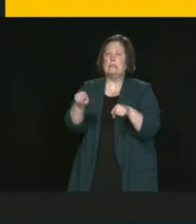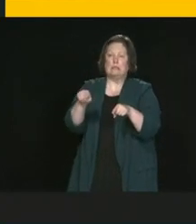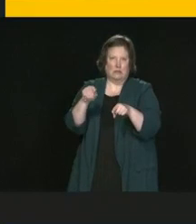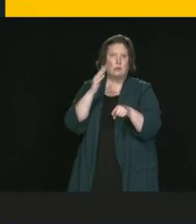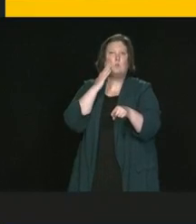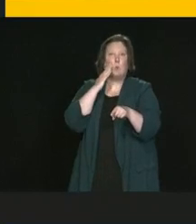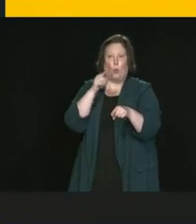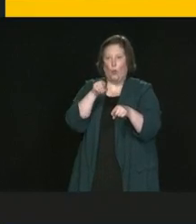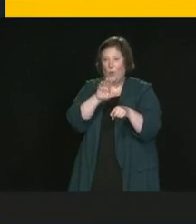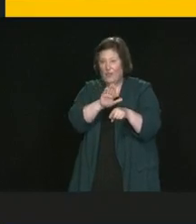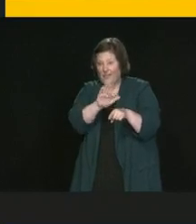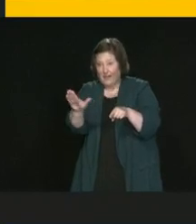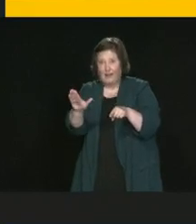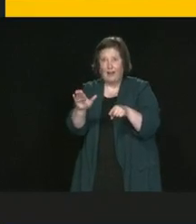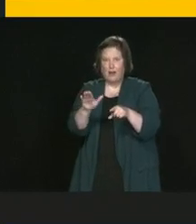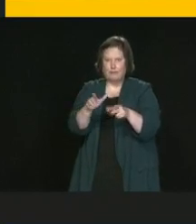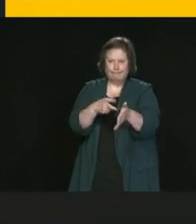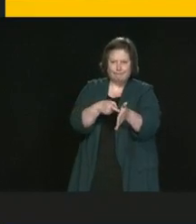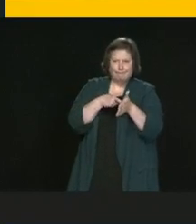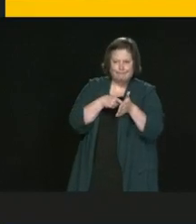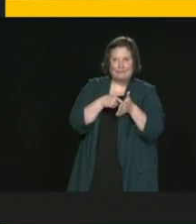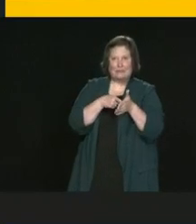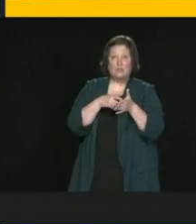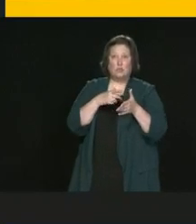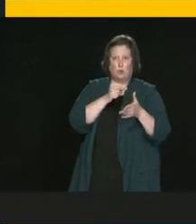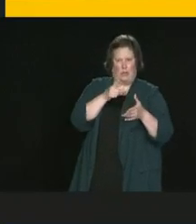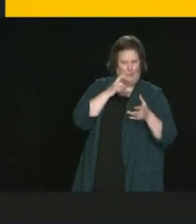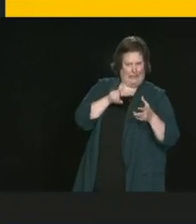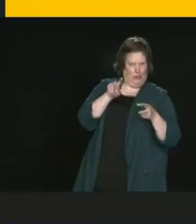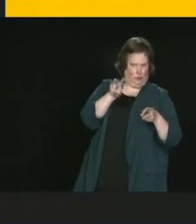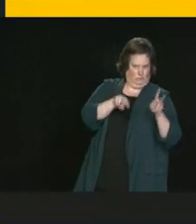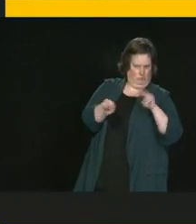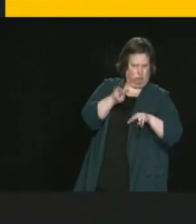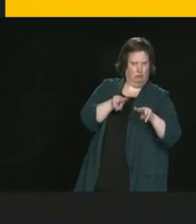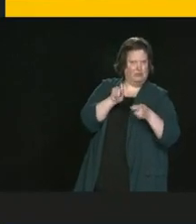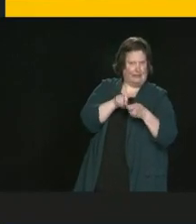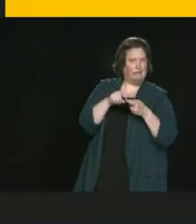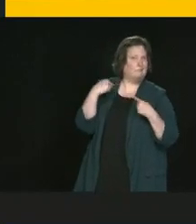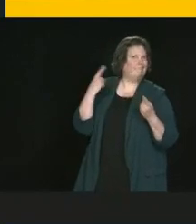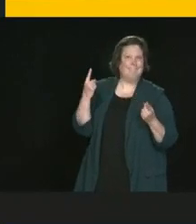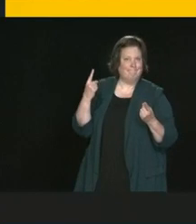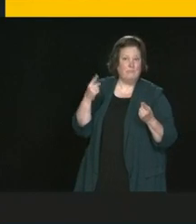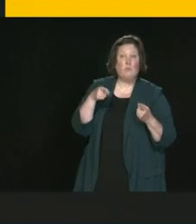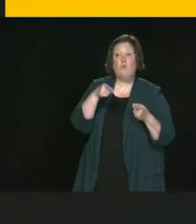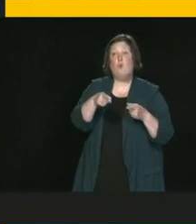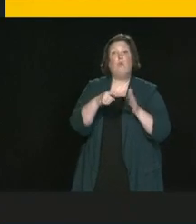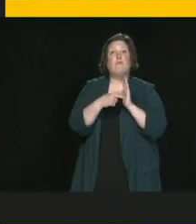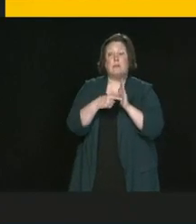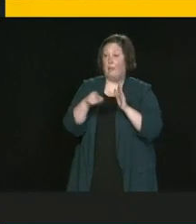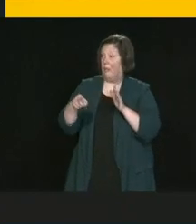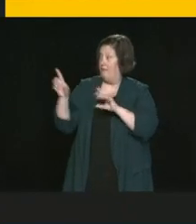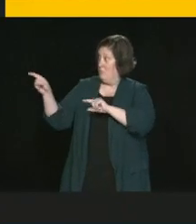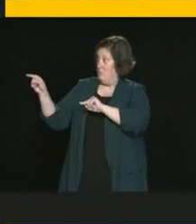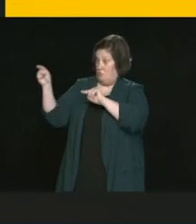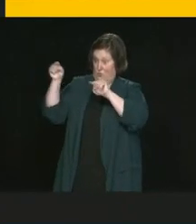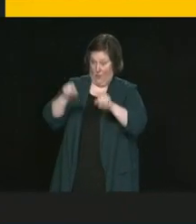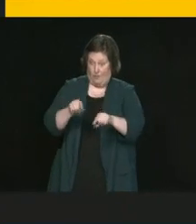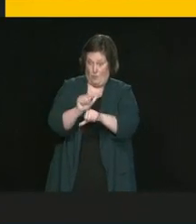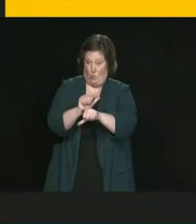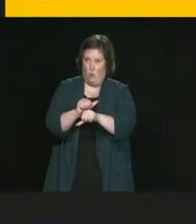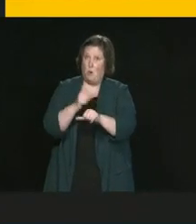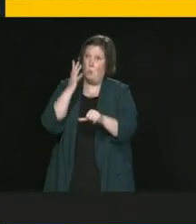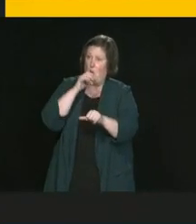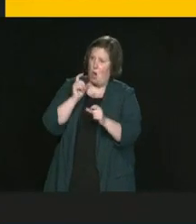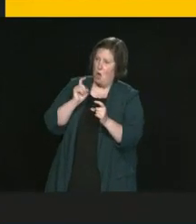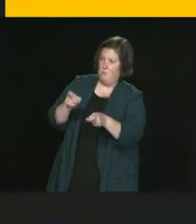labor standards that require looking at. We can even look at things like pathways towards citizenship that could give people more